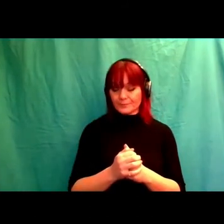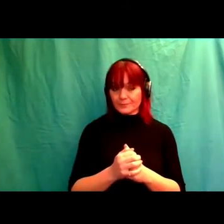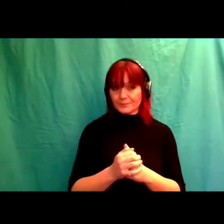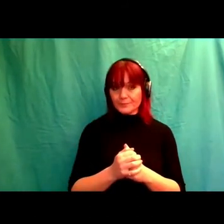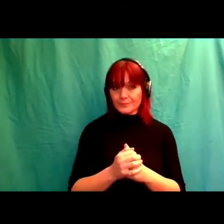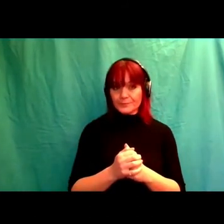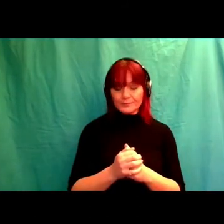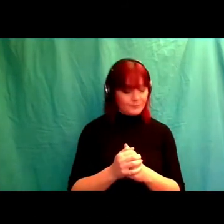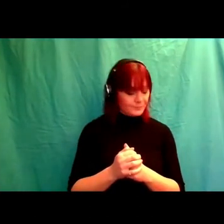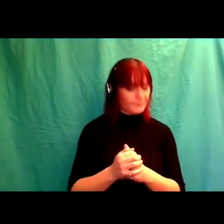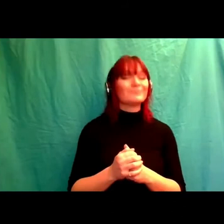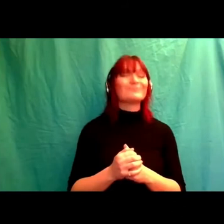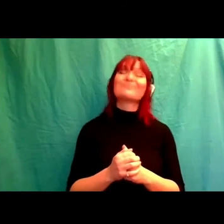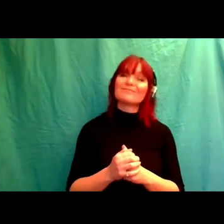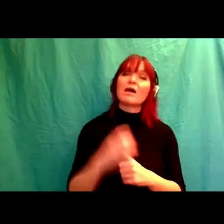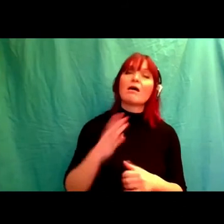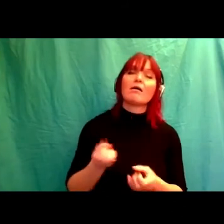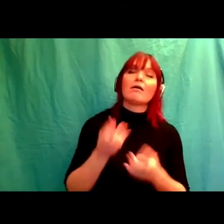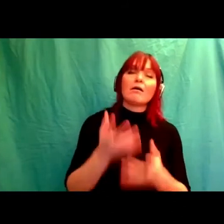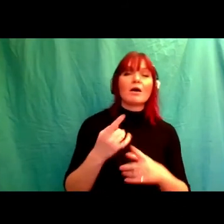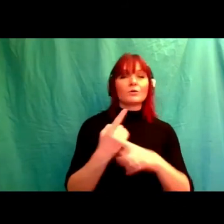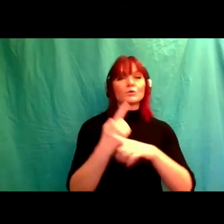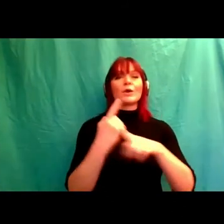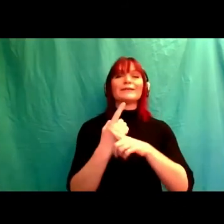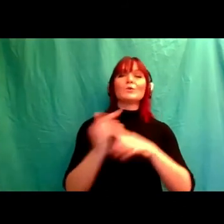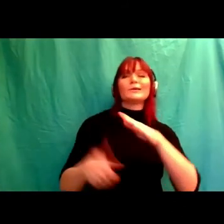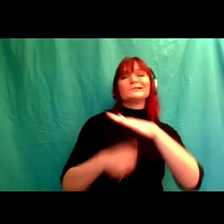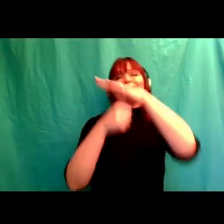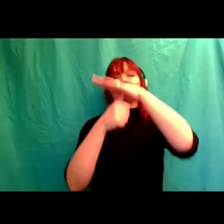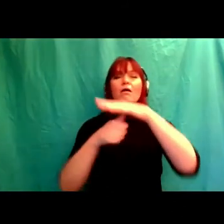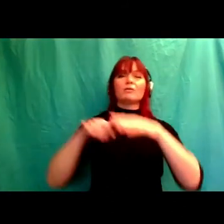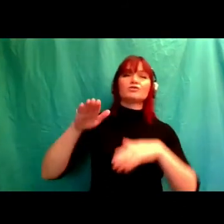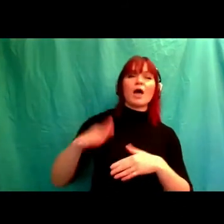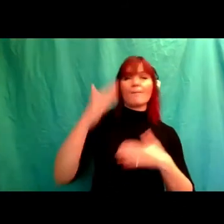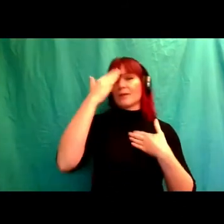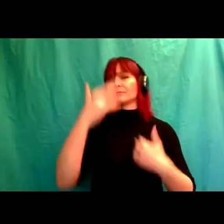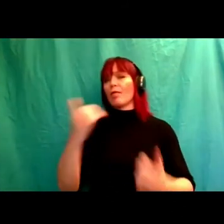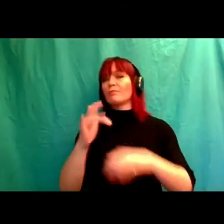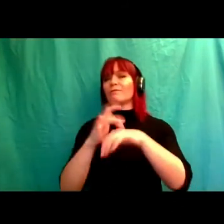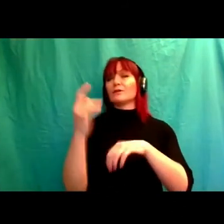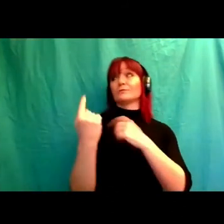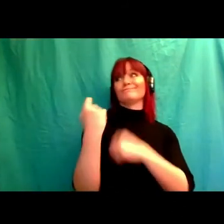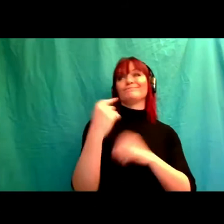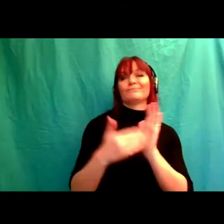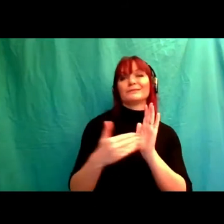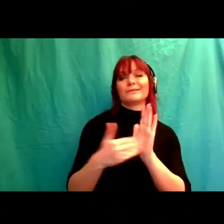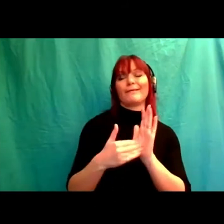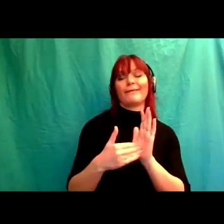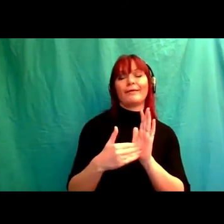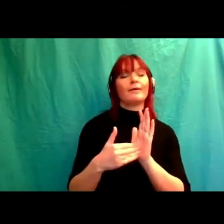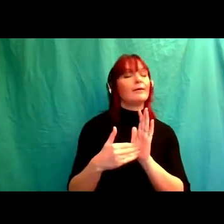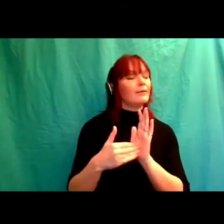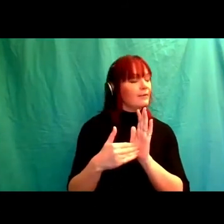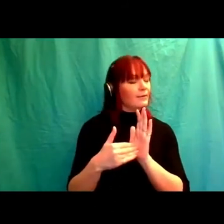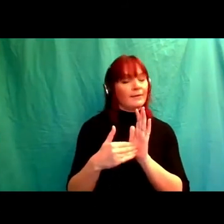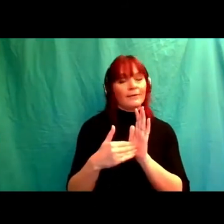Talking to a senior child mental health professional on Monday, and I don't think we can underestimate the lack of